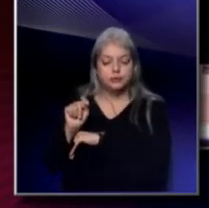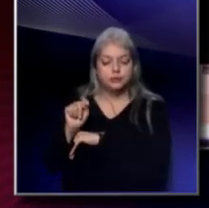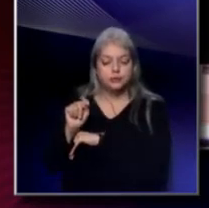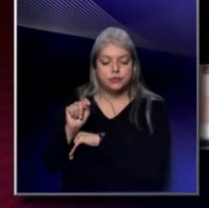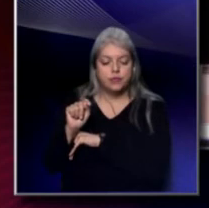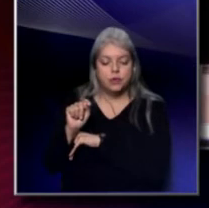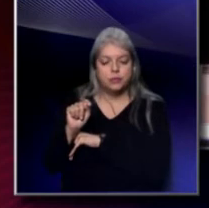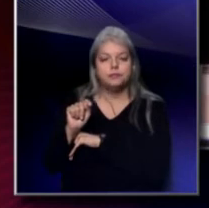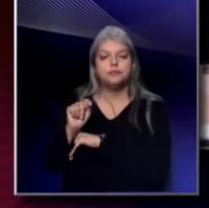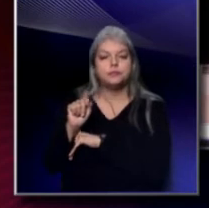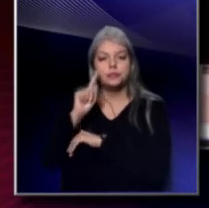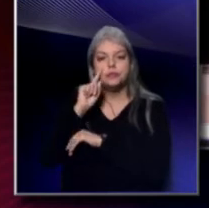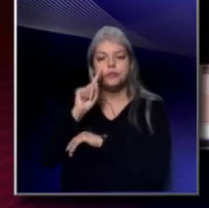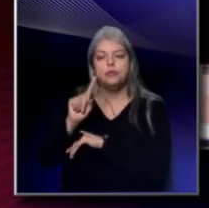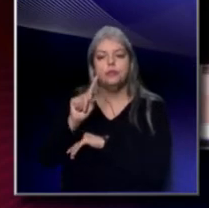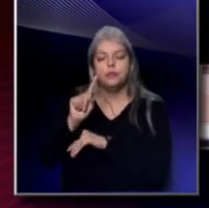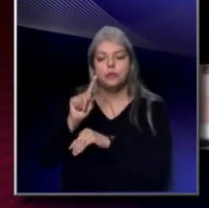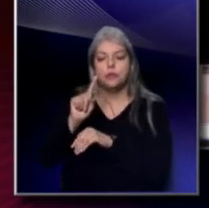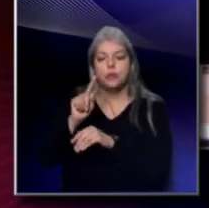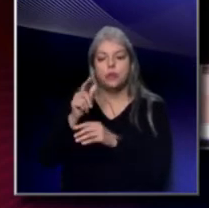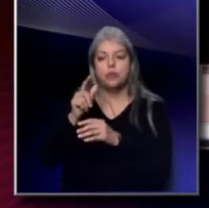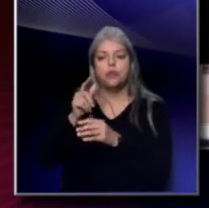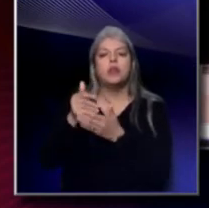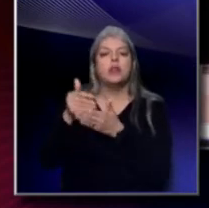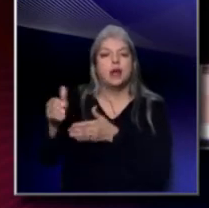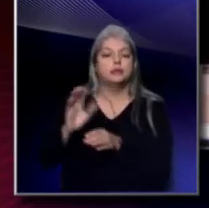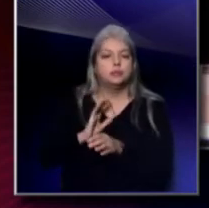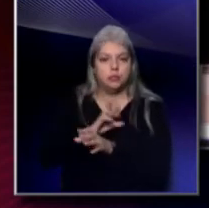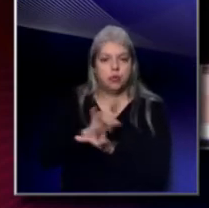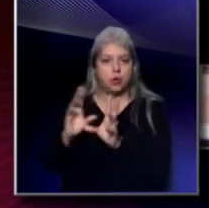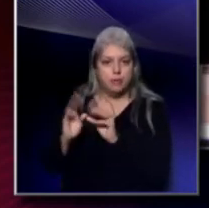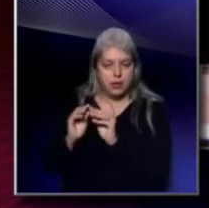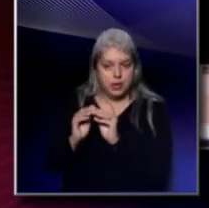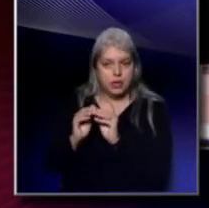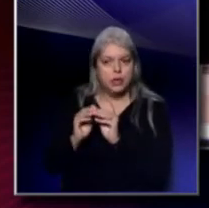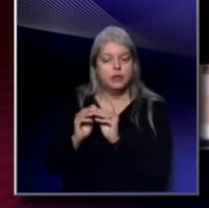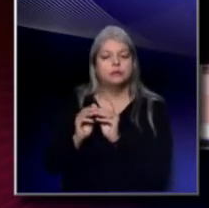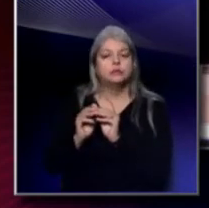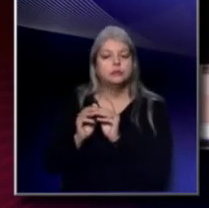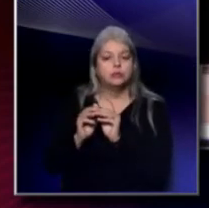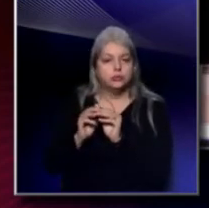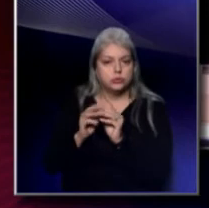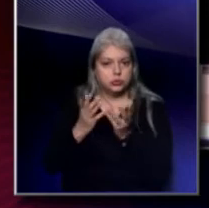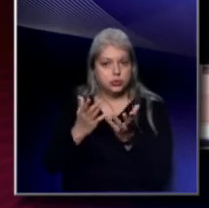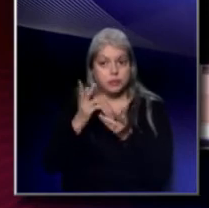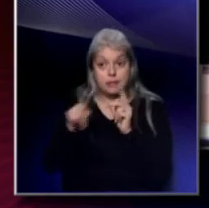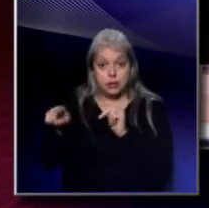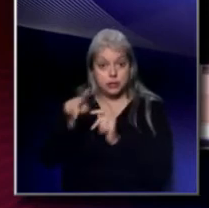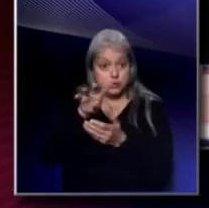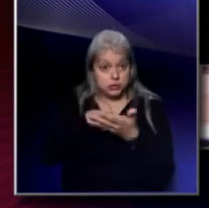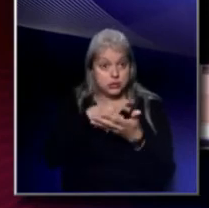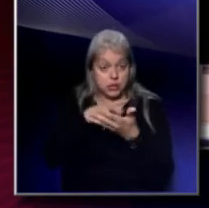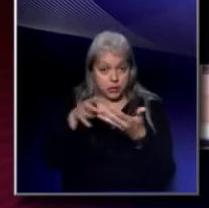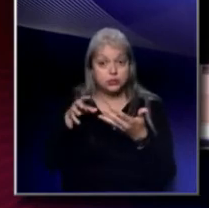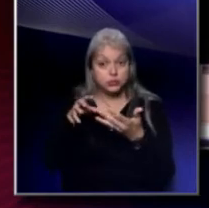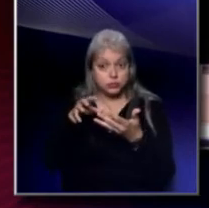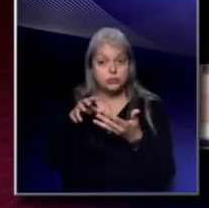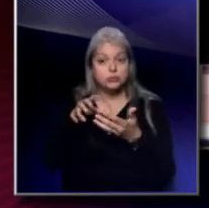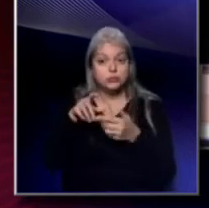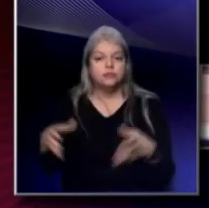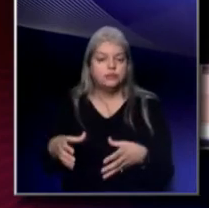a retreat with the next board meeting. So people could schedule, hopefully,